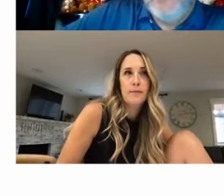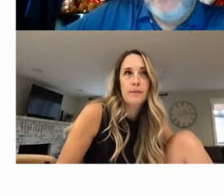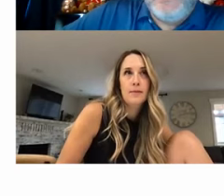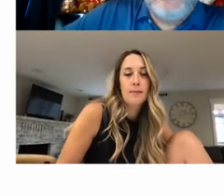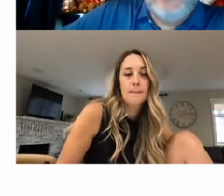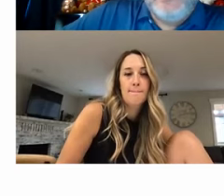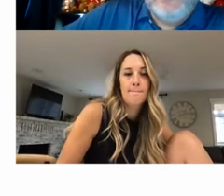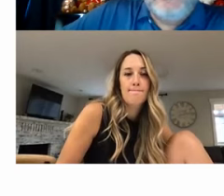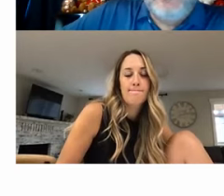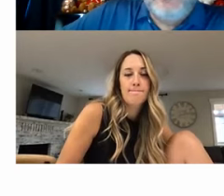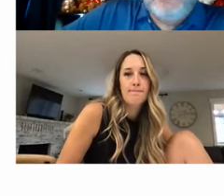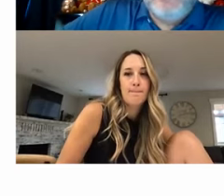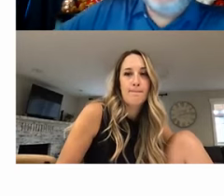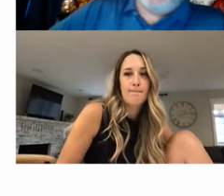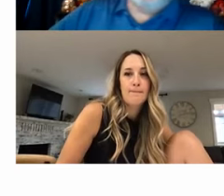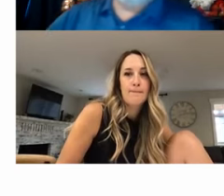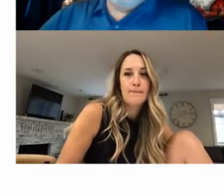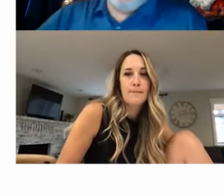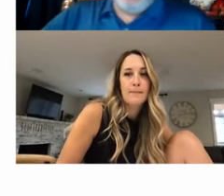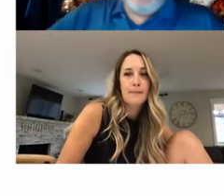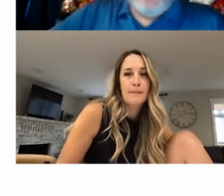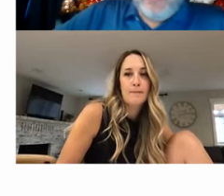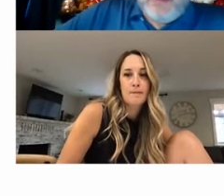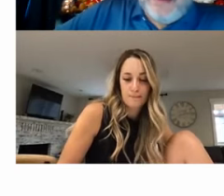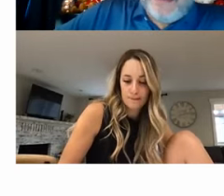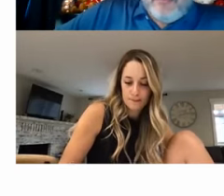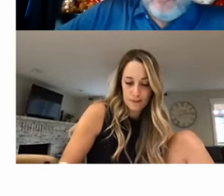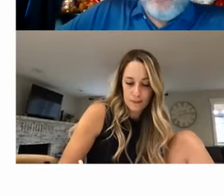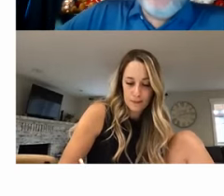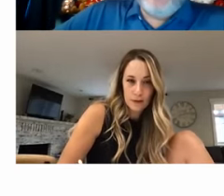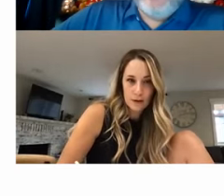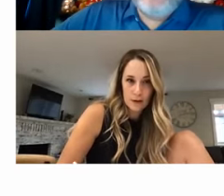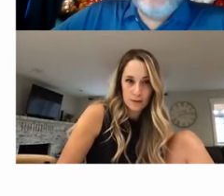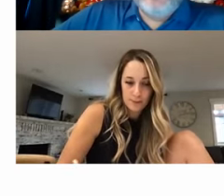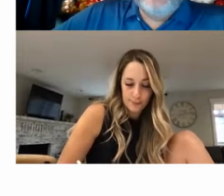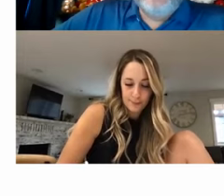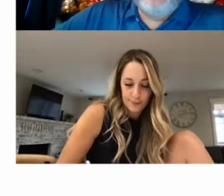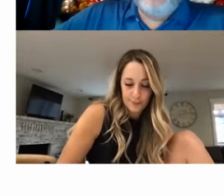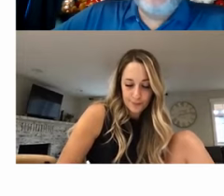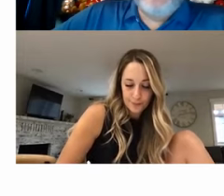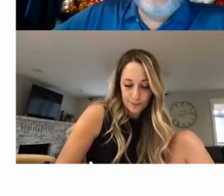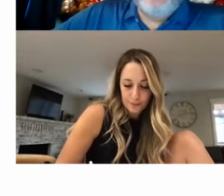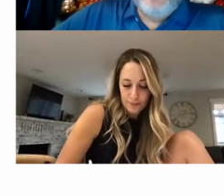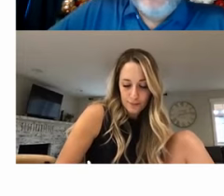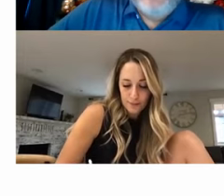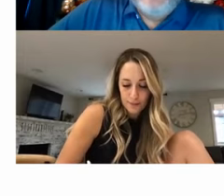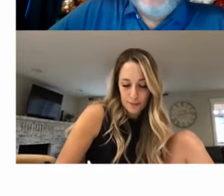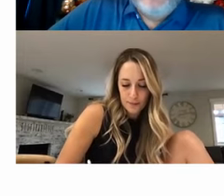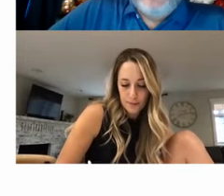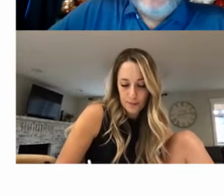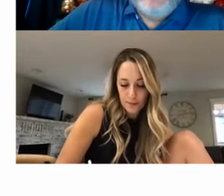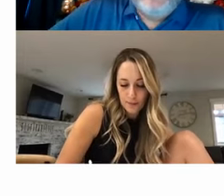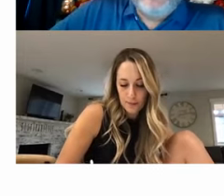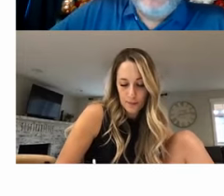us. So it is going to be a bit challenging. Anytime there are easy ways to learn stuff, I try to give you any of